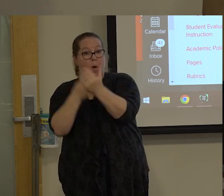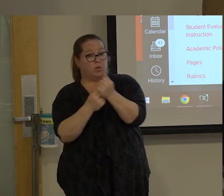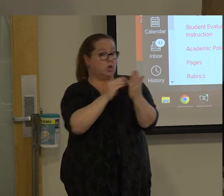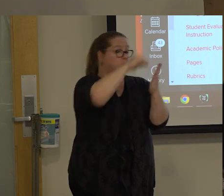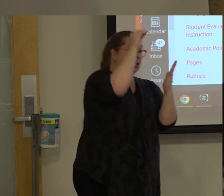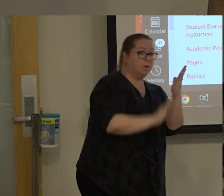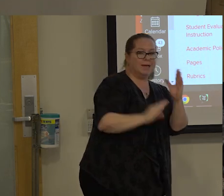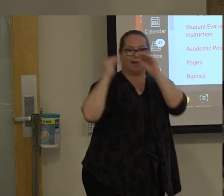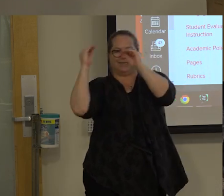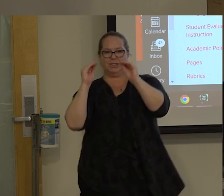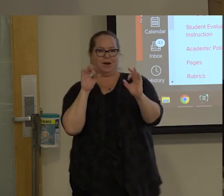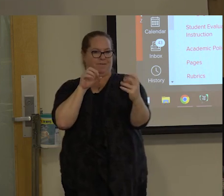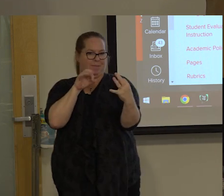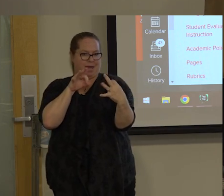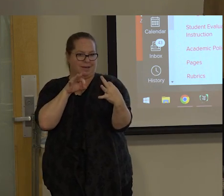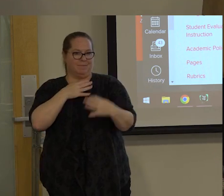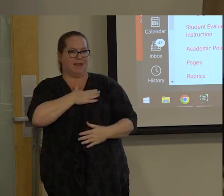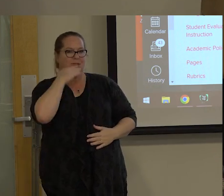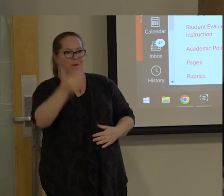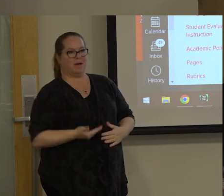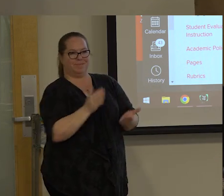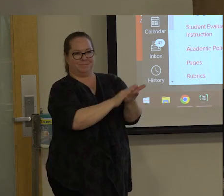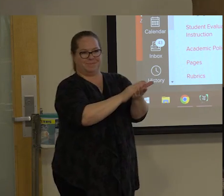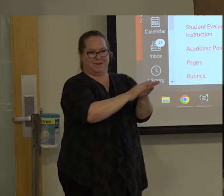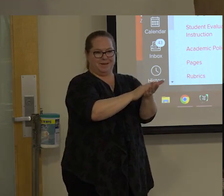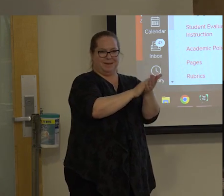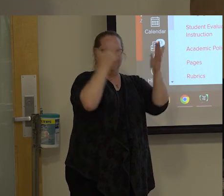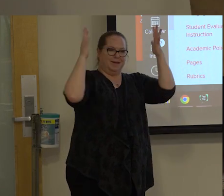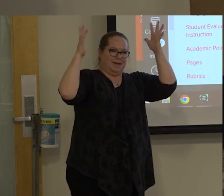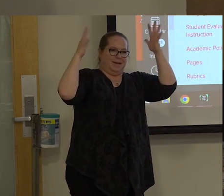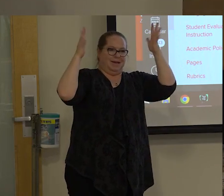feedback. Please join me in welcoming Jessica.